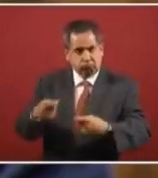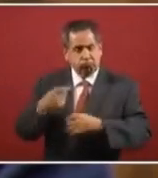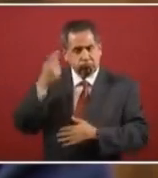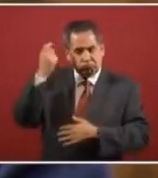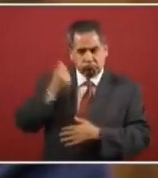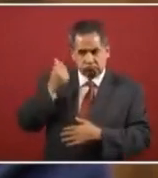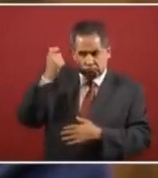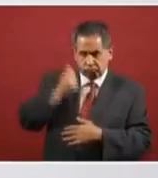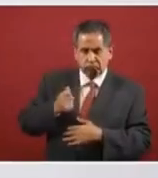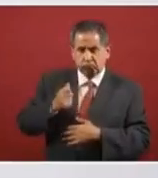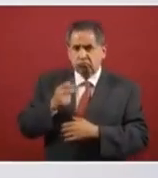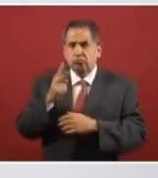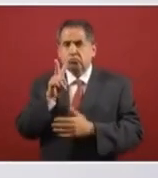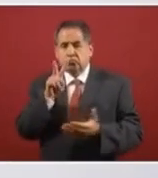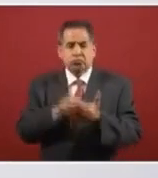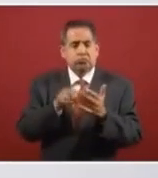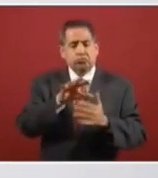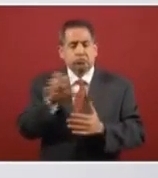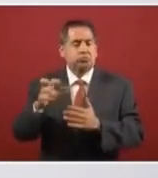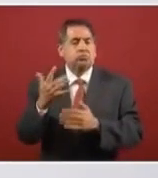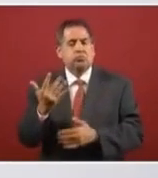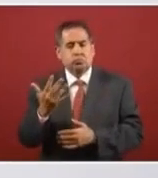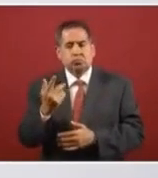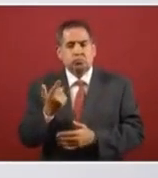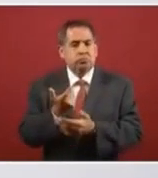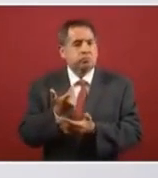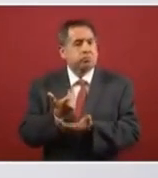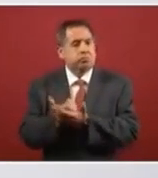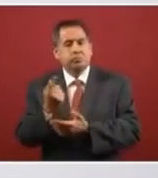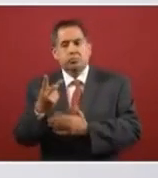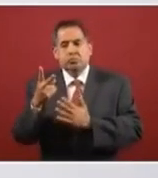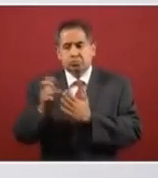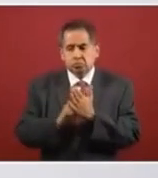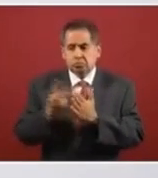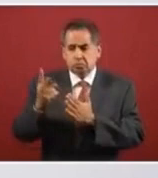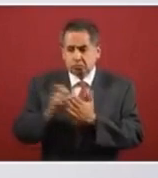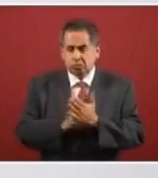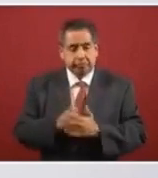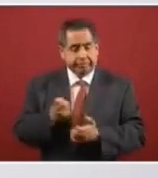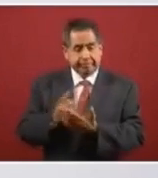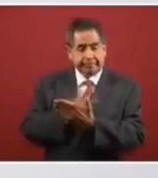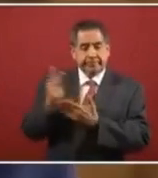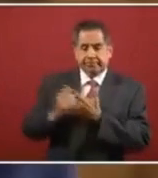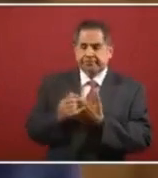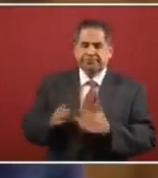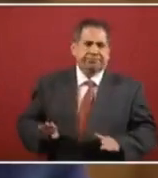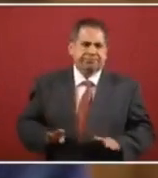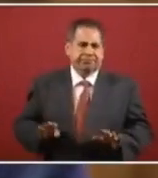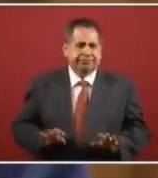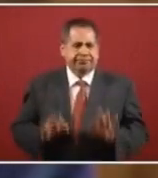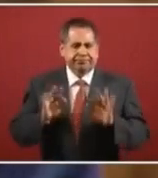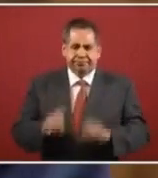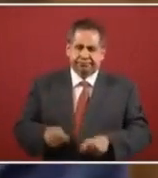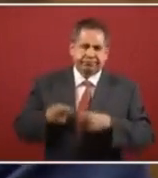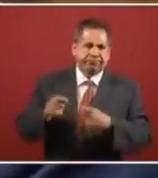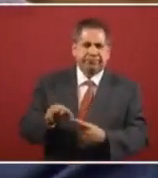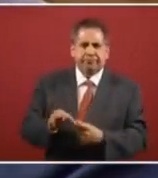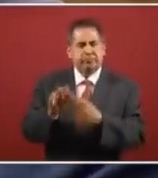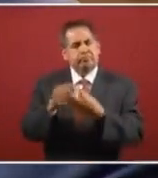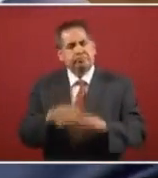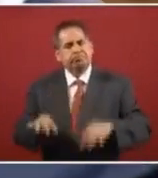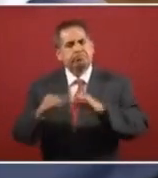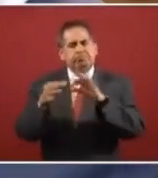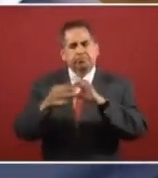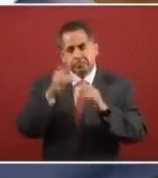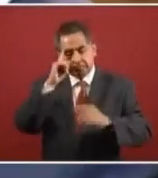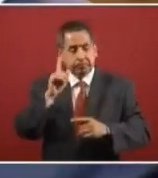people with disabilities are getting two hundred and fifty thousand a month vice menstral this